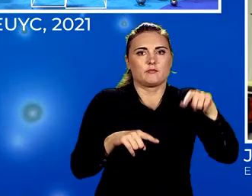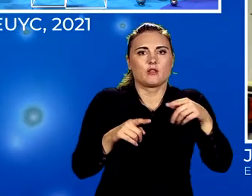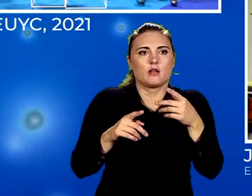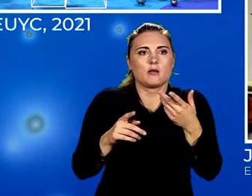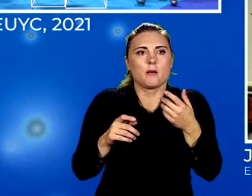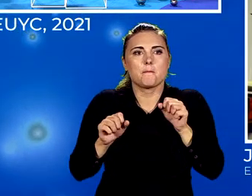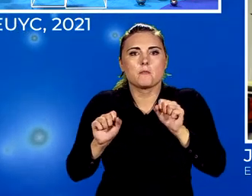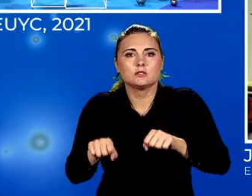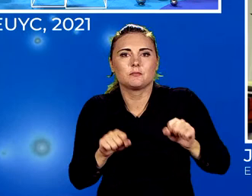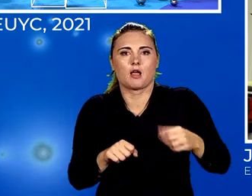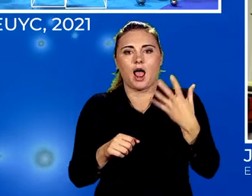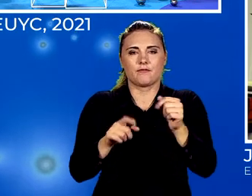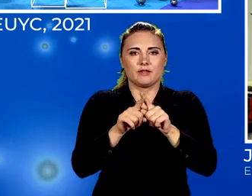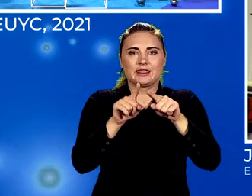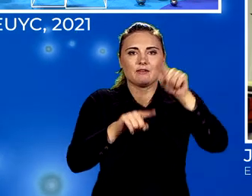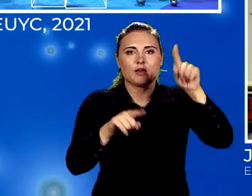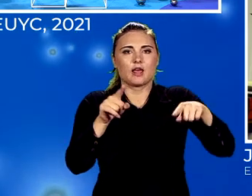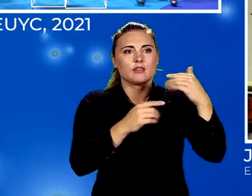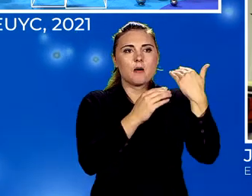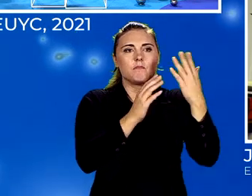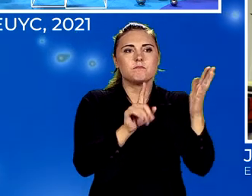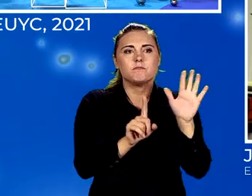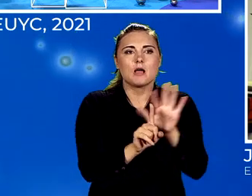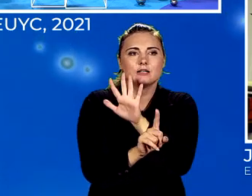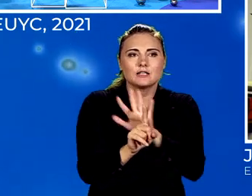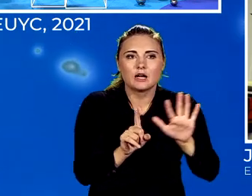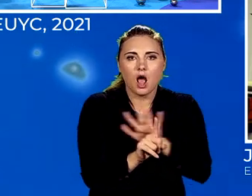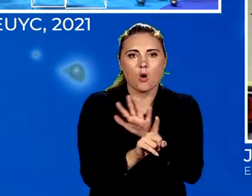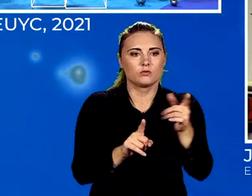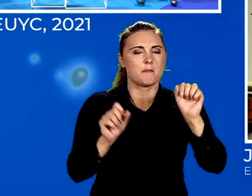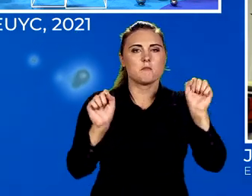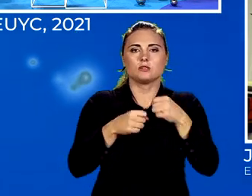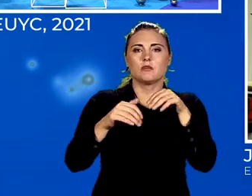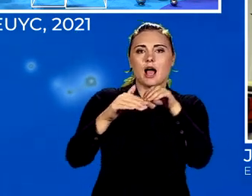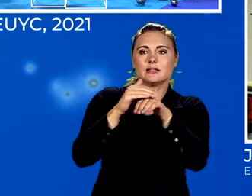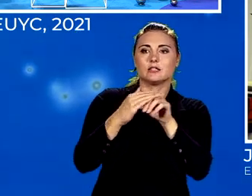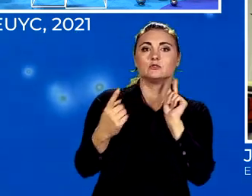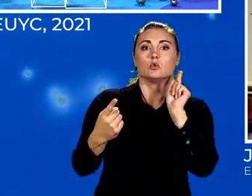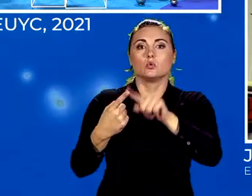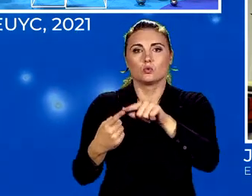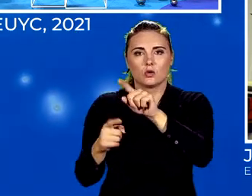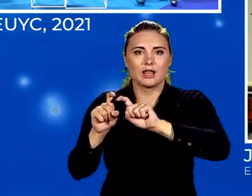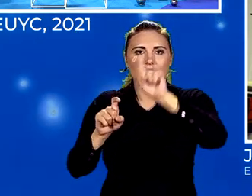no access to digital tools, and how we can fix that?